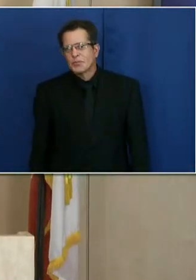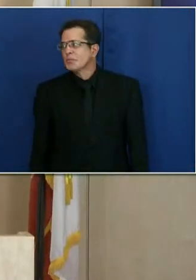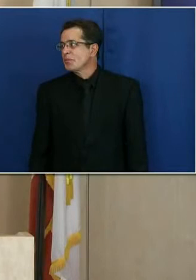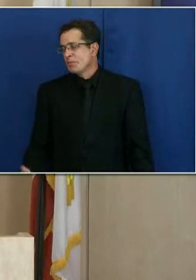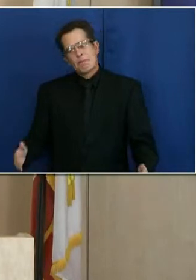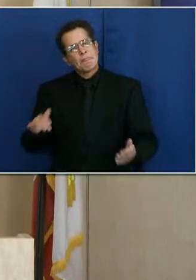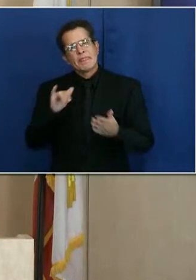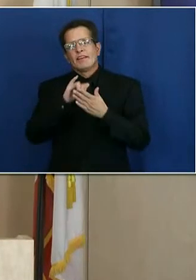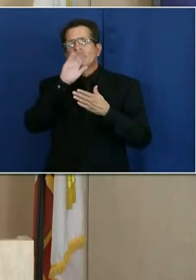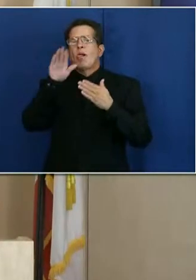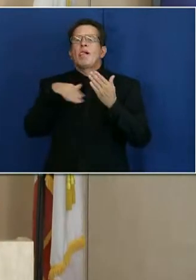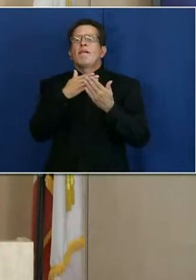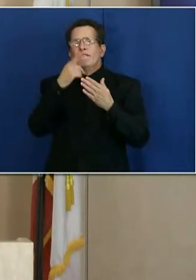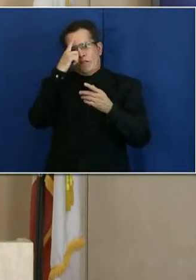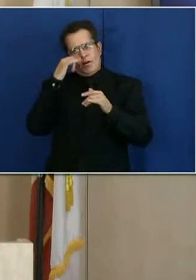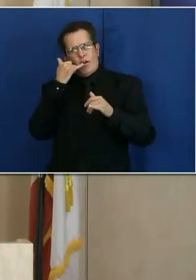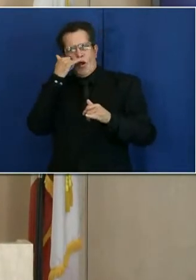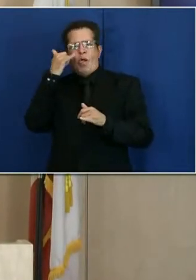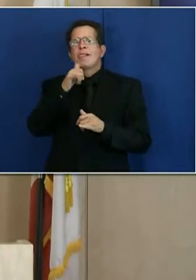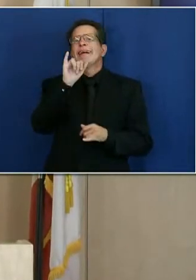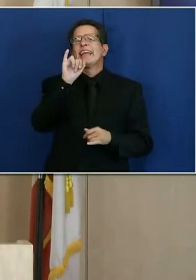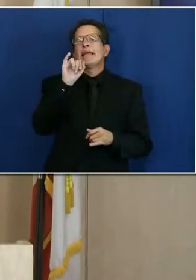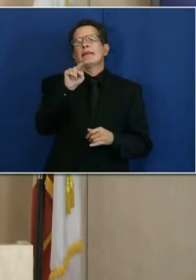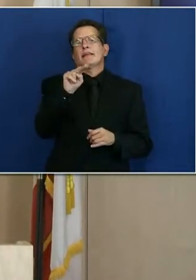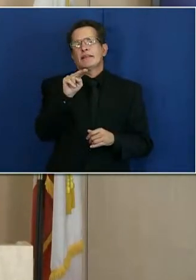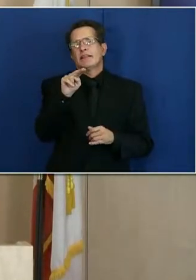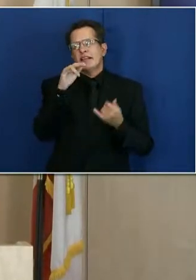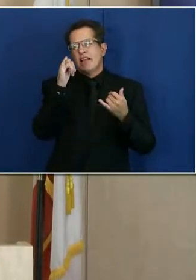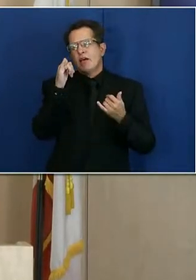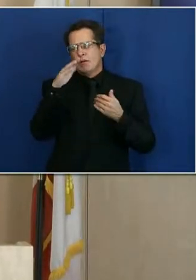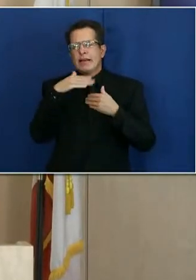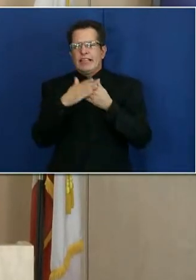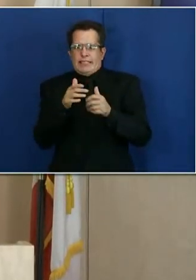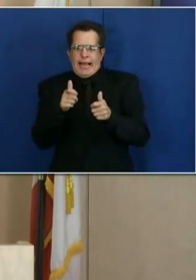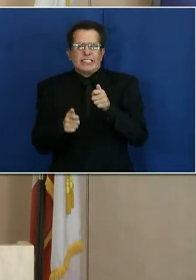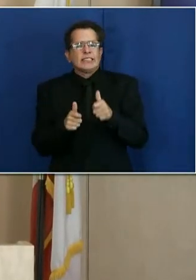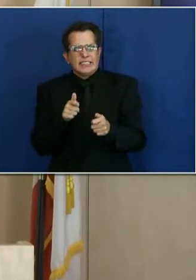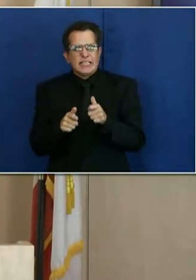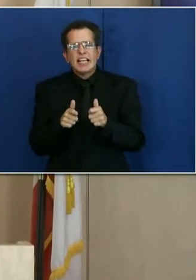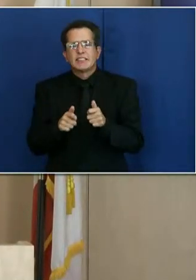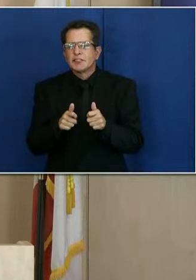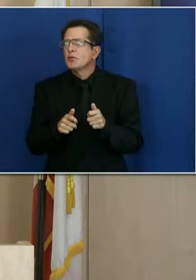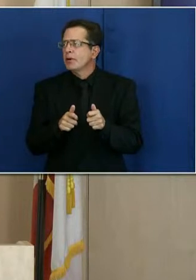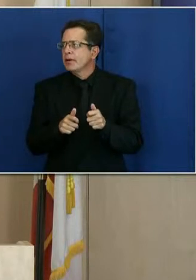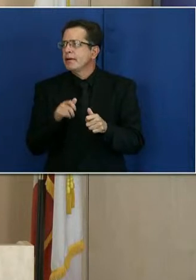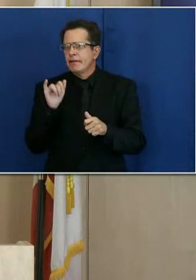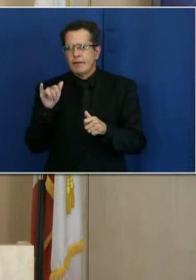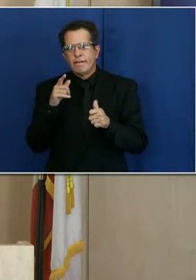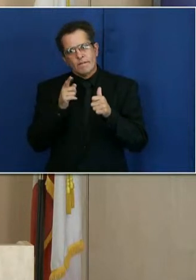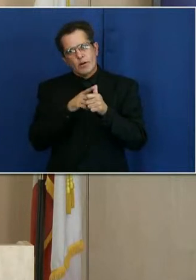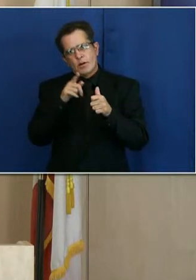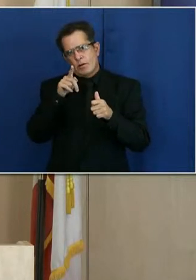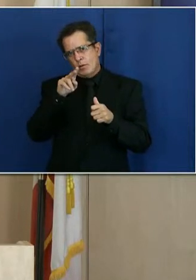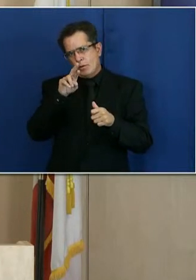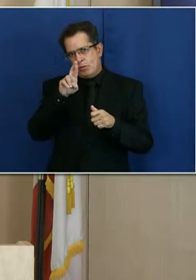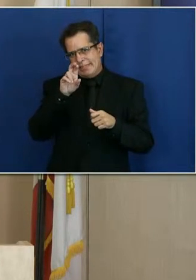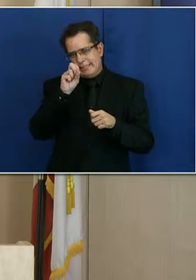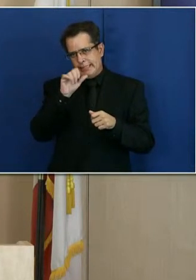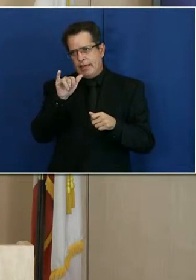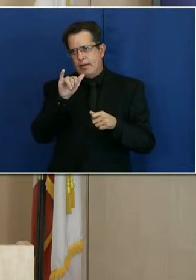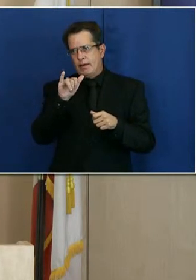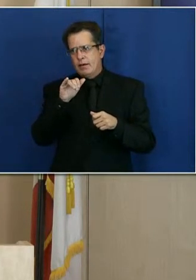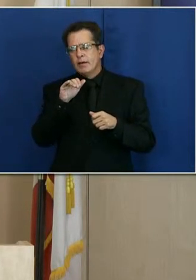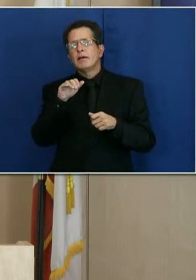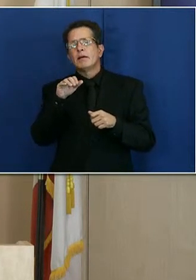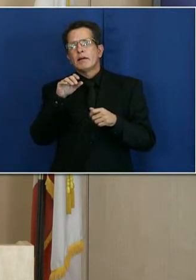Okay, that completes our call-in questions. We'll go now to the texted questions. And this first question is from Chrissy Russo with Fox